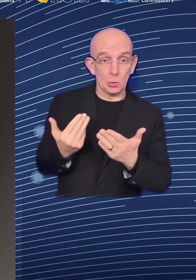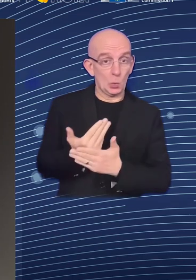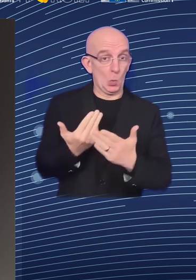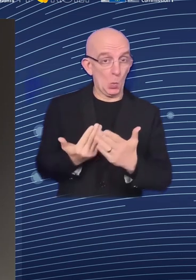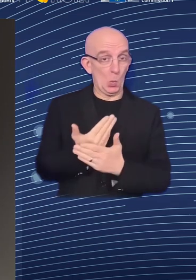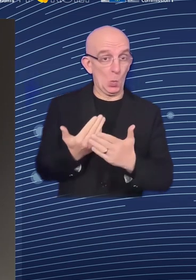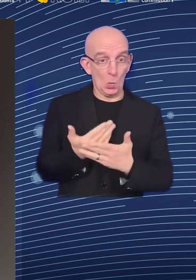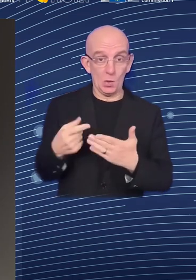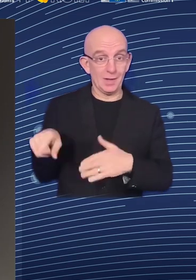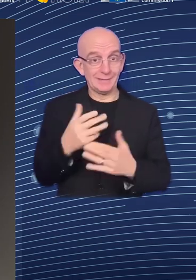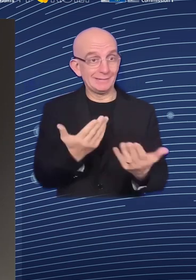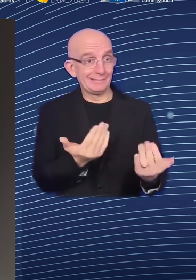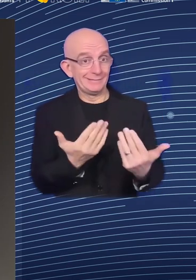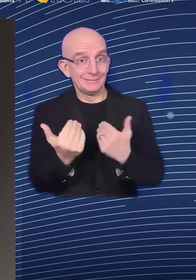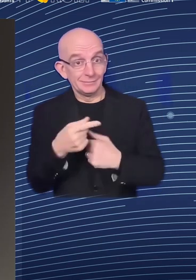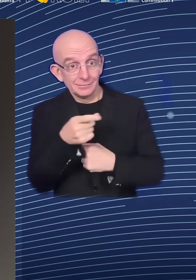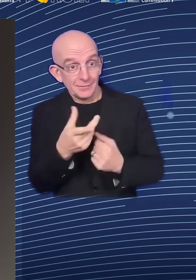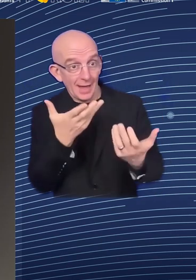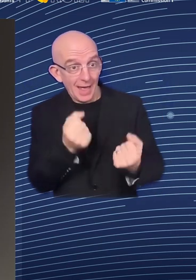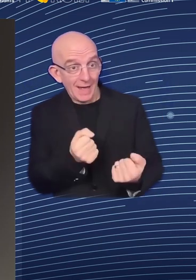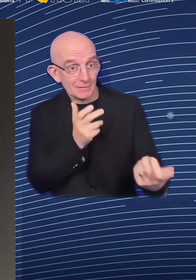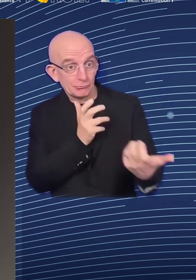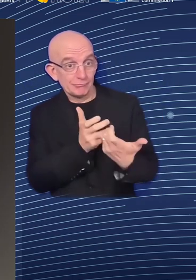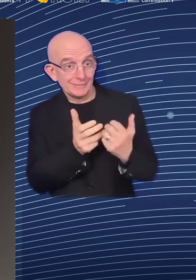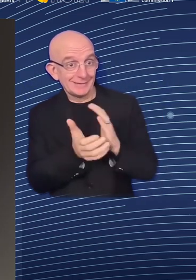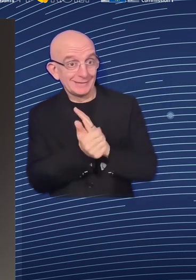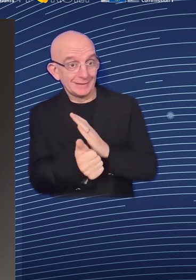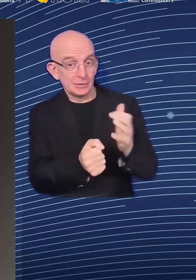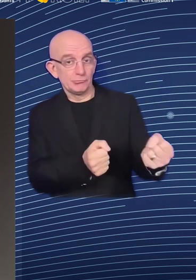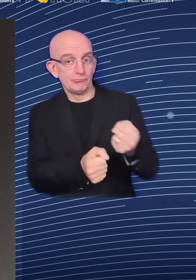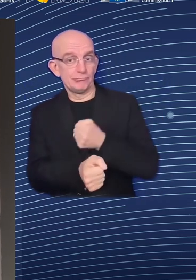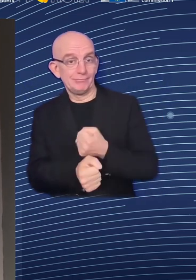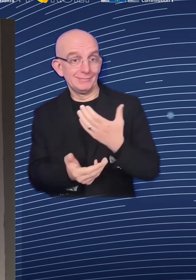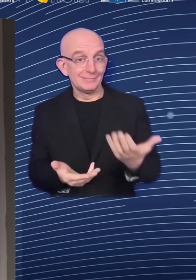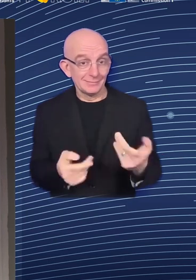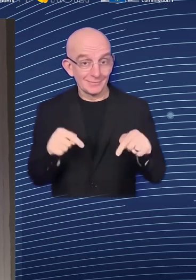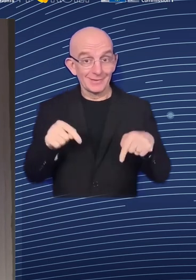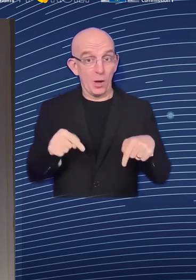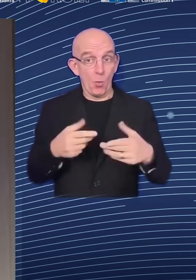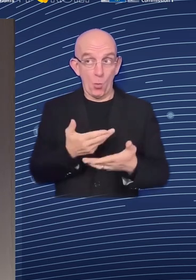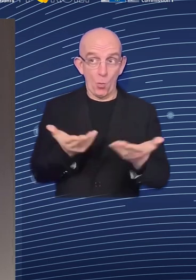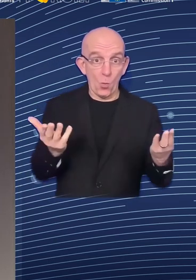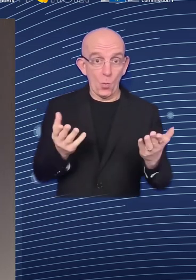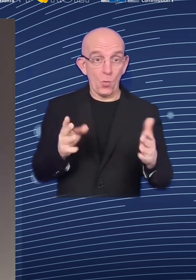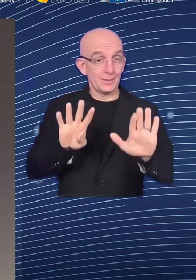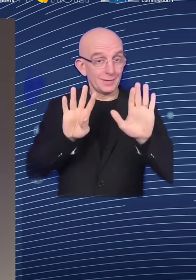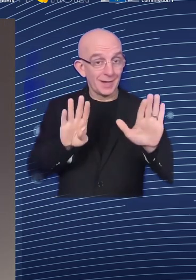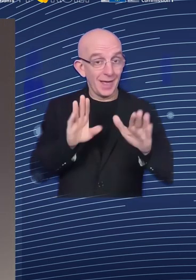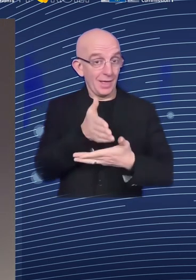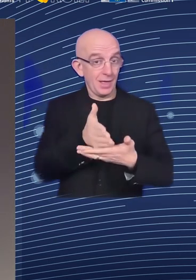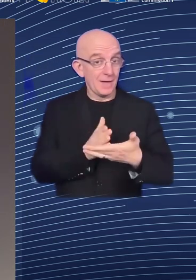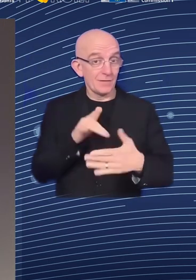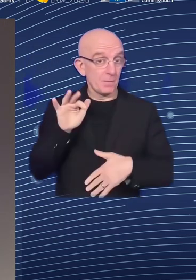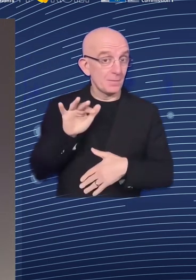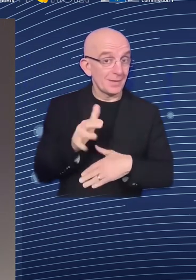That's a figure from 2022. But we need even more to strengthen Europe's resilience and to remain competitive. And